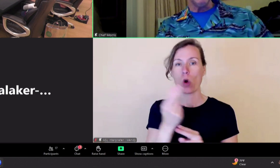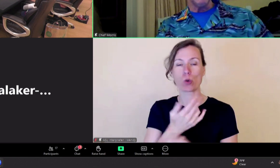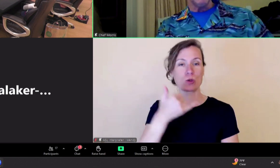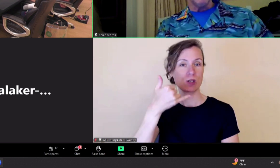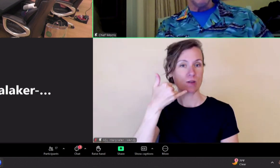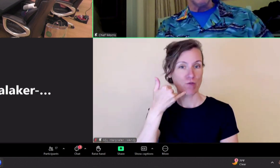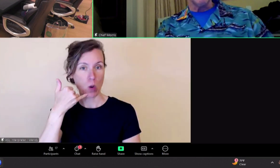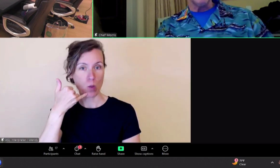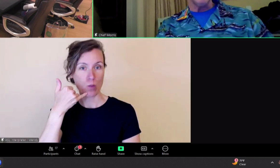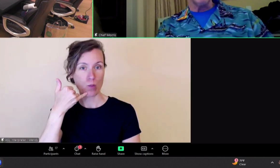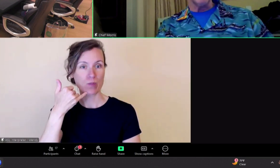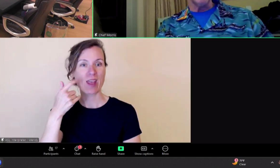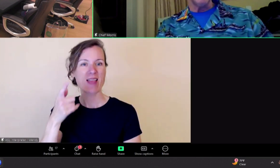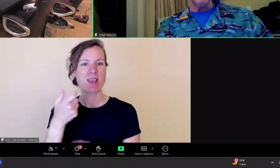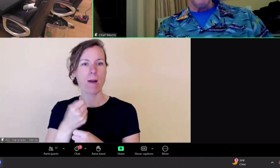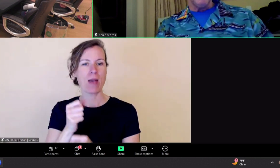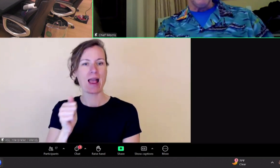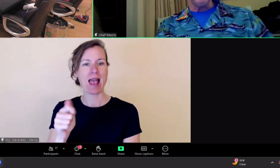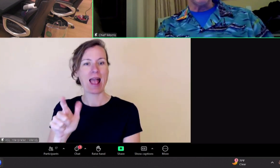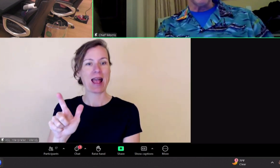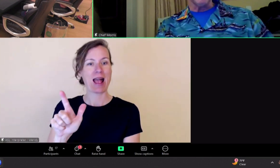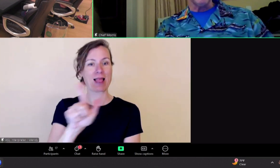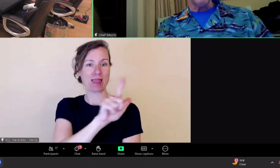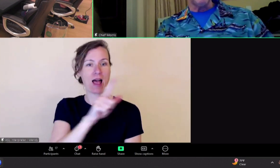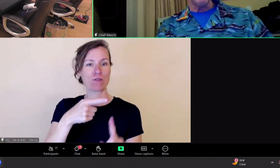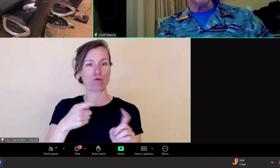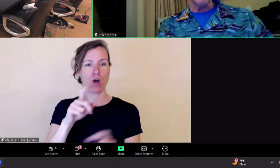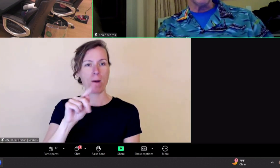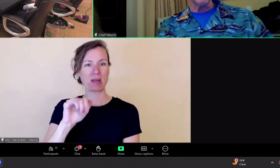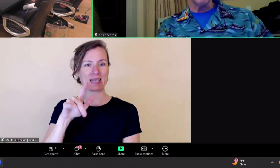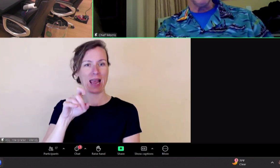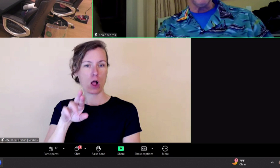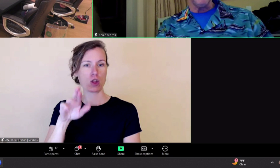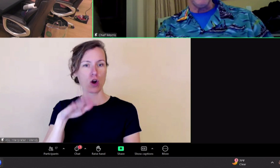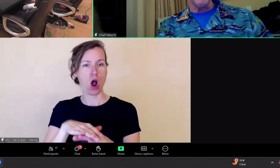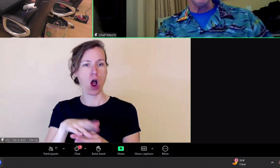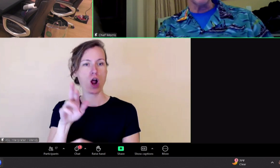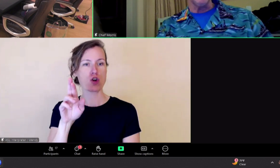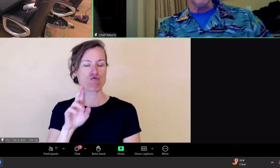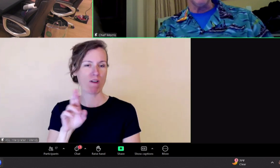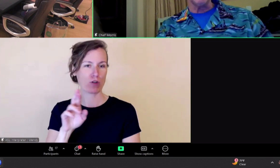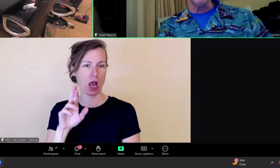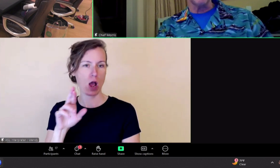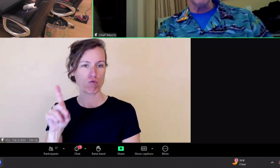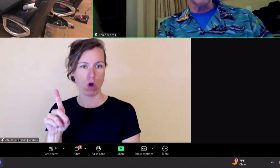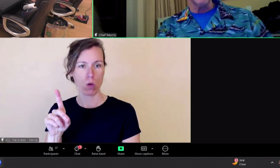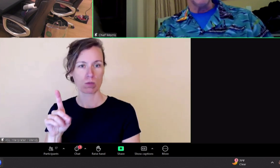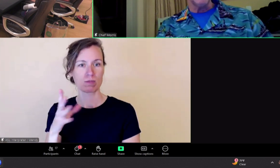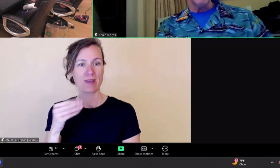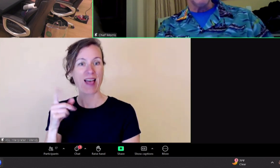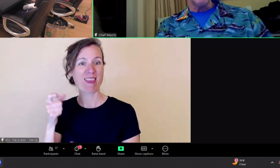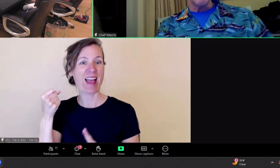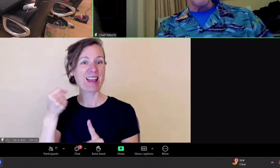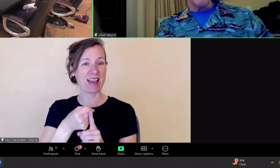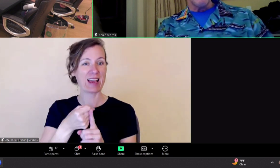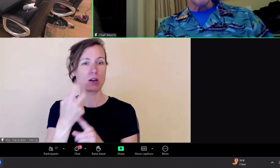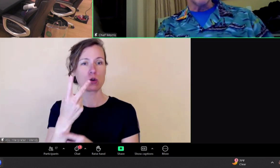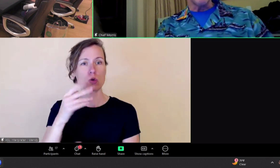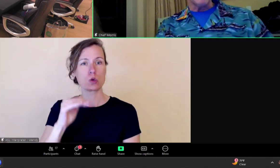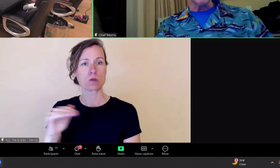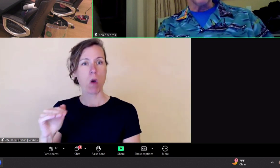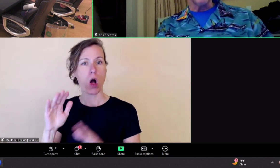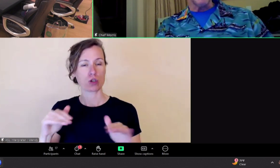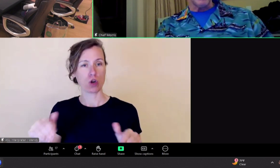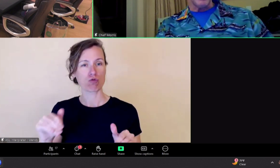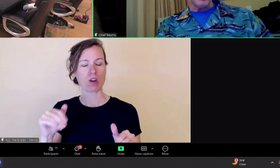Taylor onto Riverdale Road and struck 2 small children and an adult in the crosswalk. The